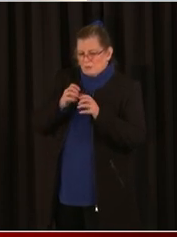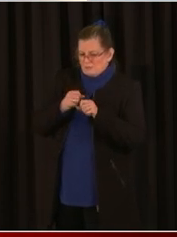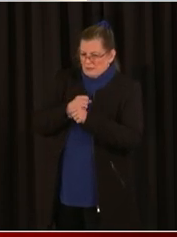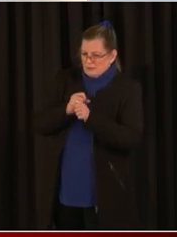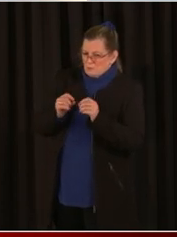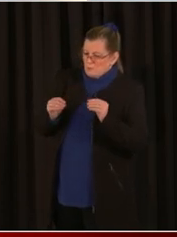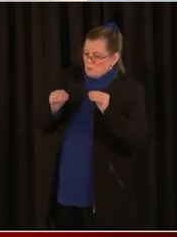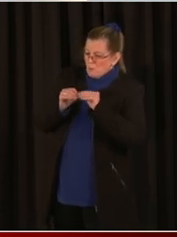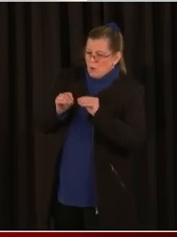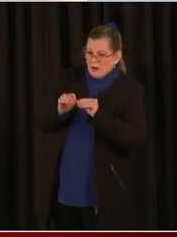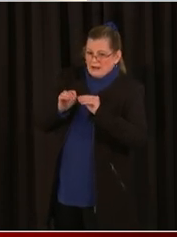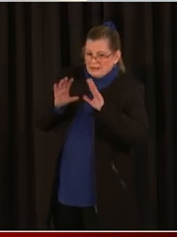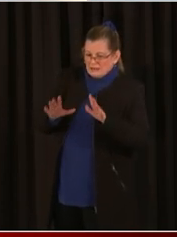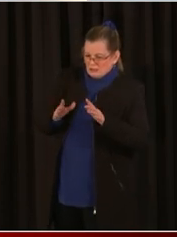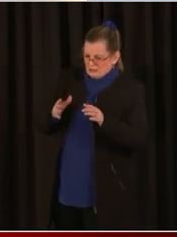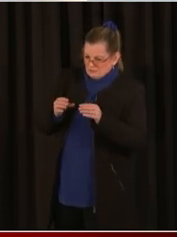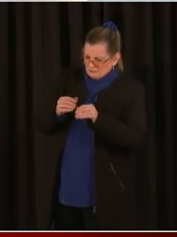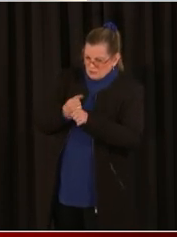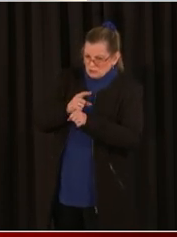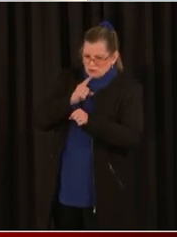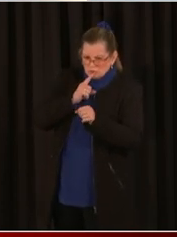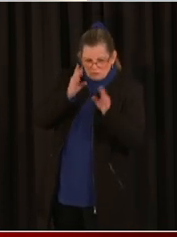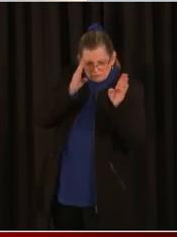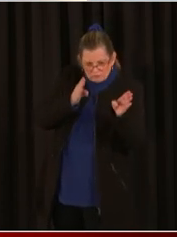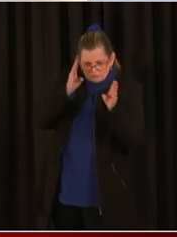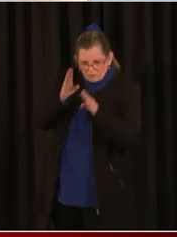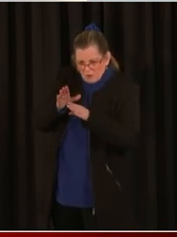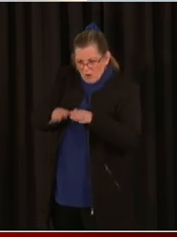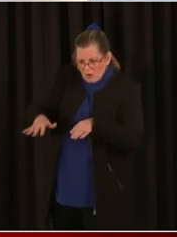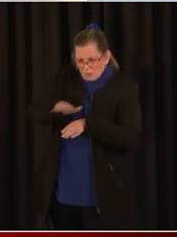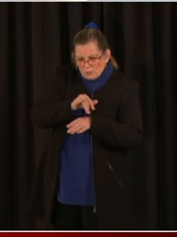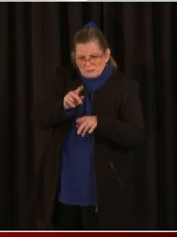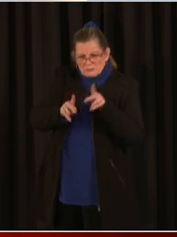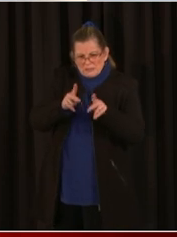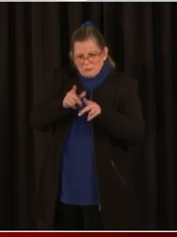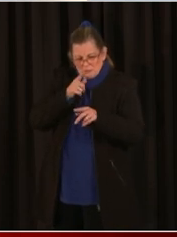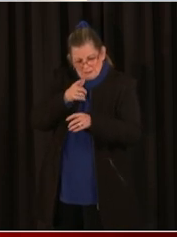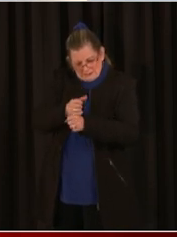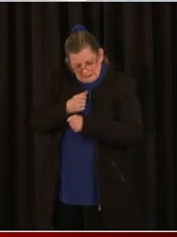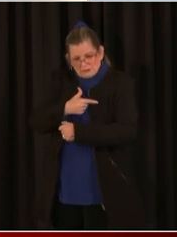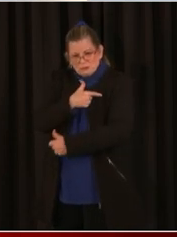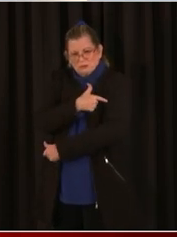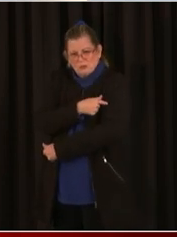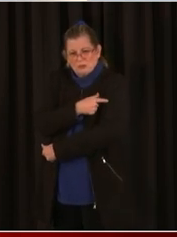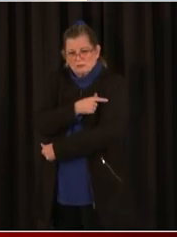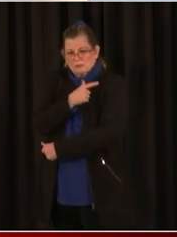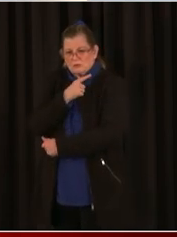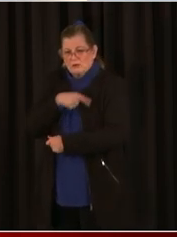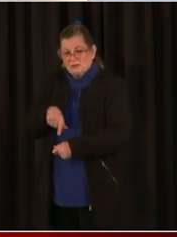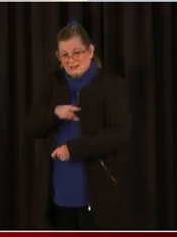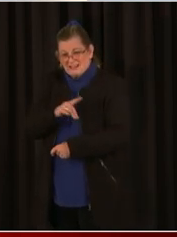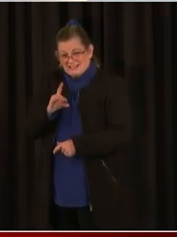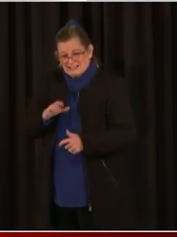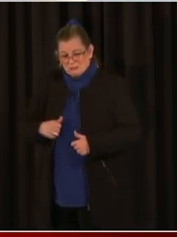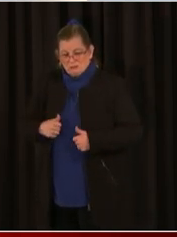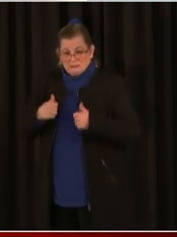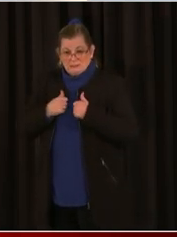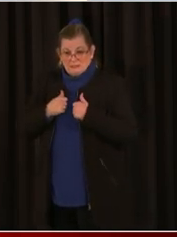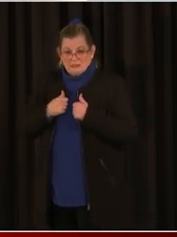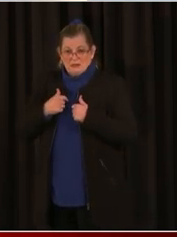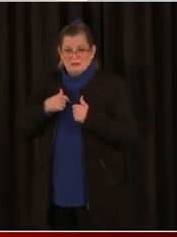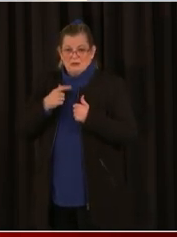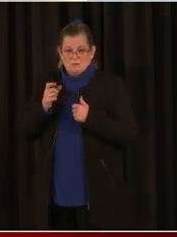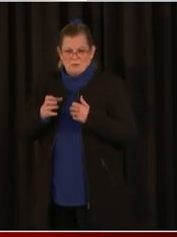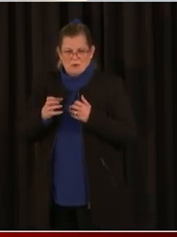authoritative source of information for everyone who is vaccinated in the District of Columbia and all district residents. That system is